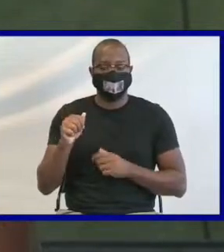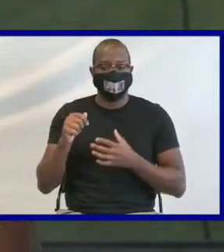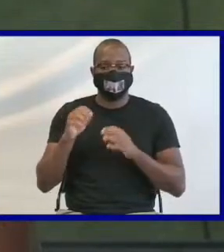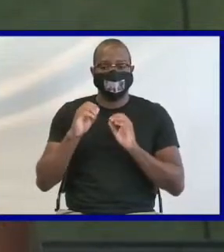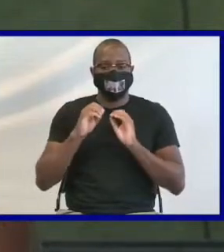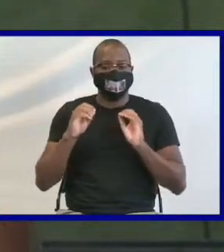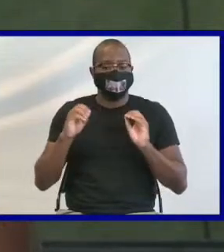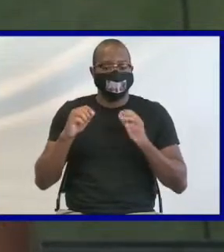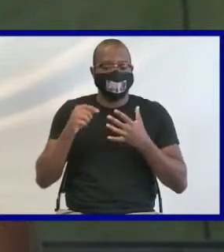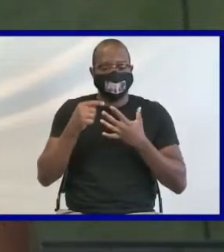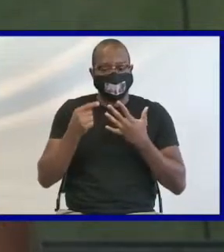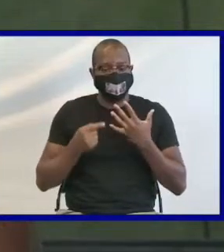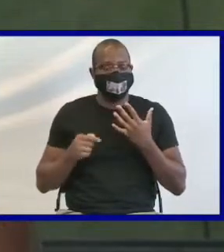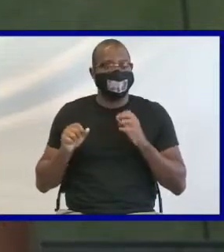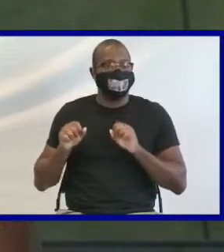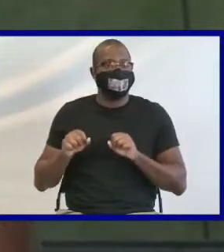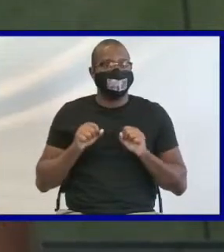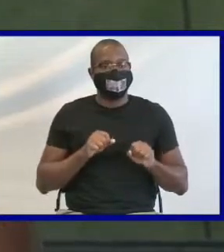have been possible.